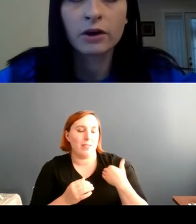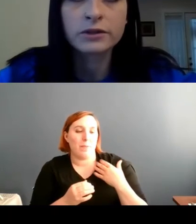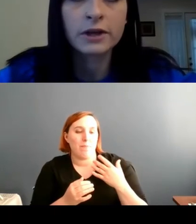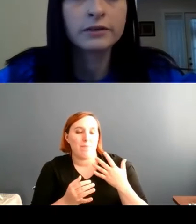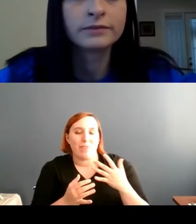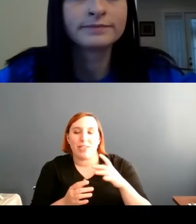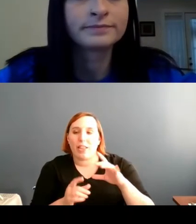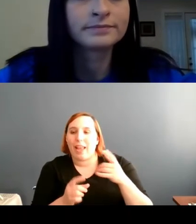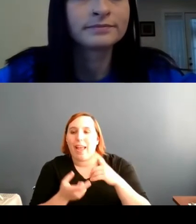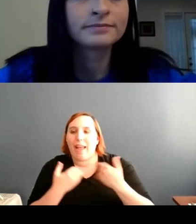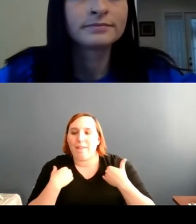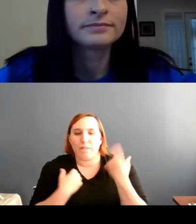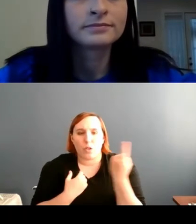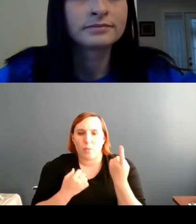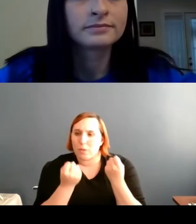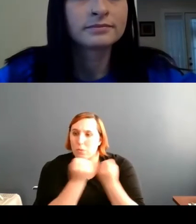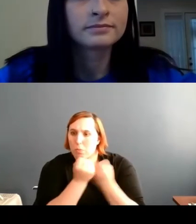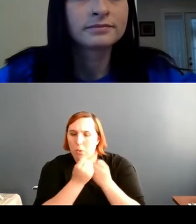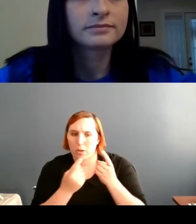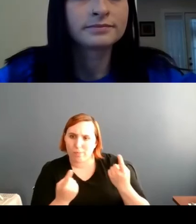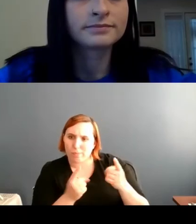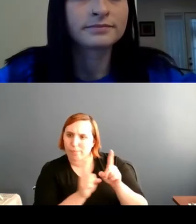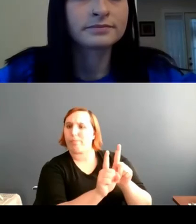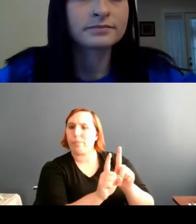the meeting also.